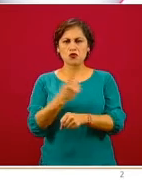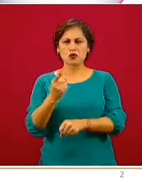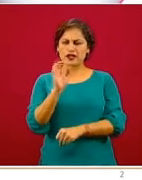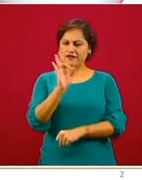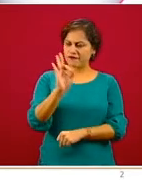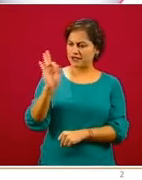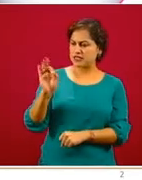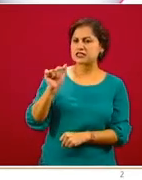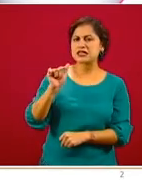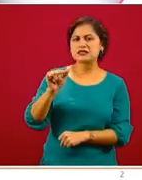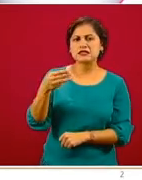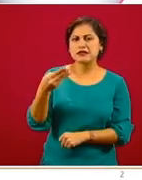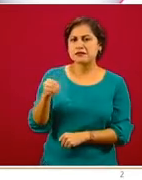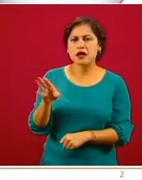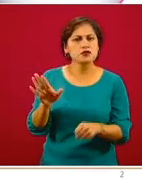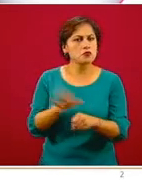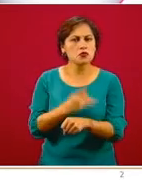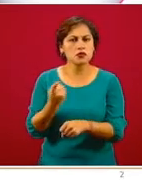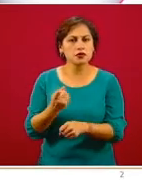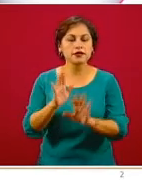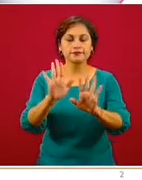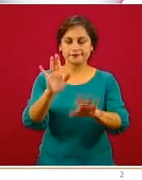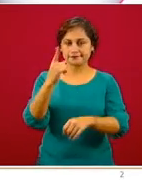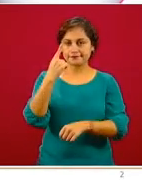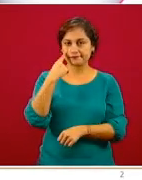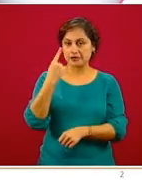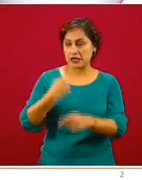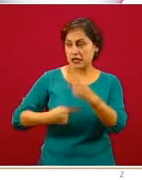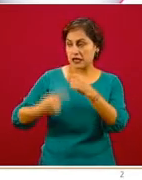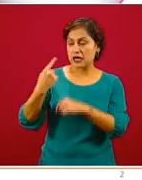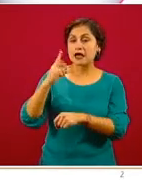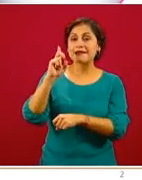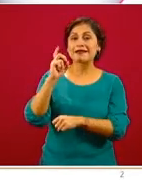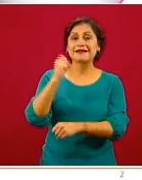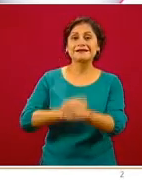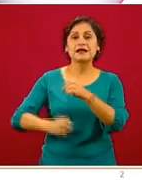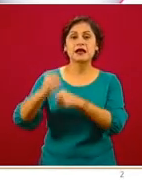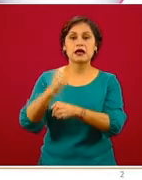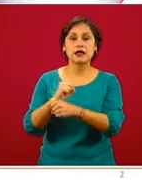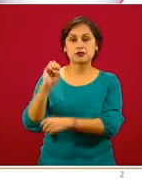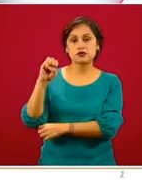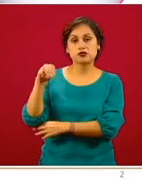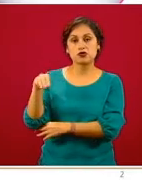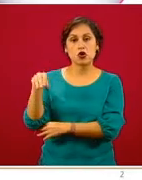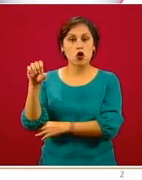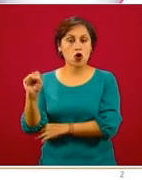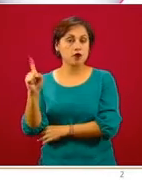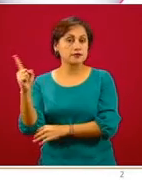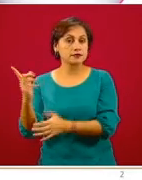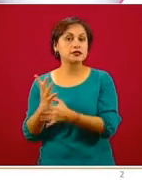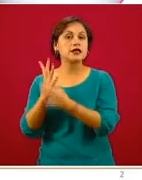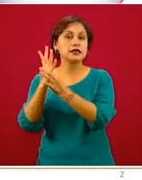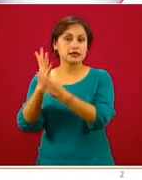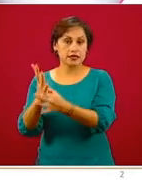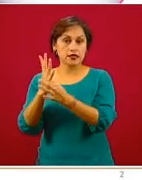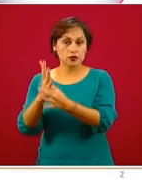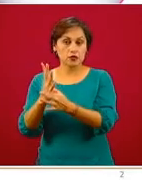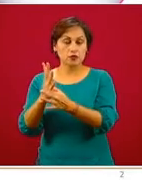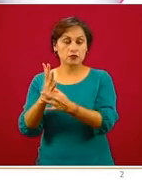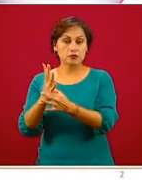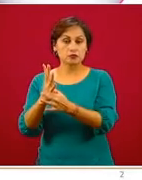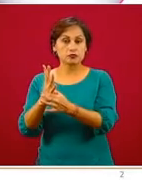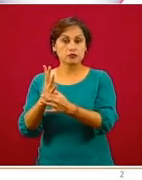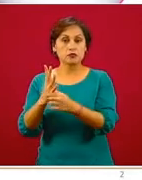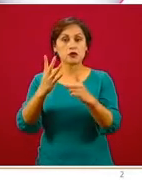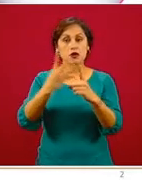And why May 17th? What are we commemorating on this day? 30 years ago today, the